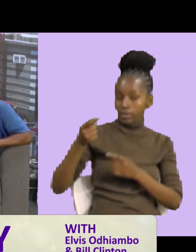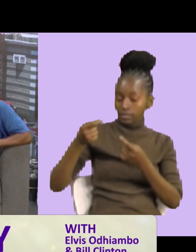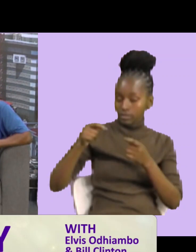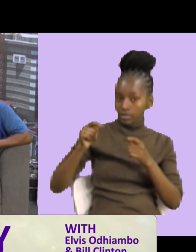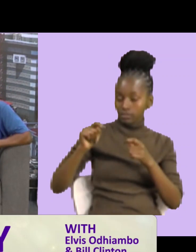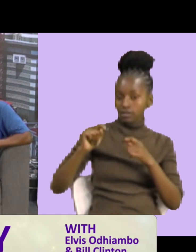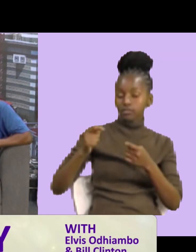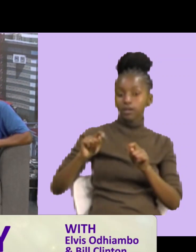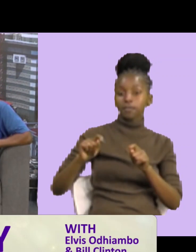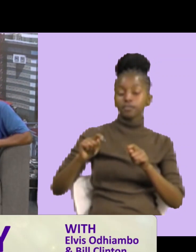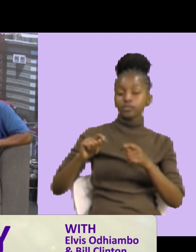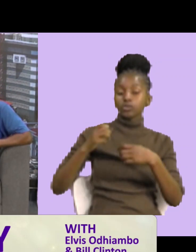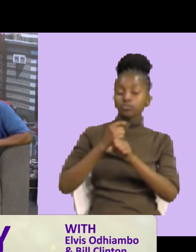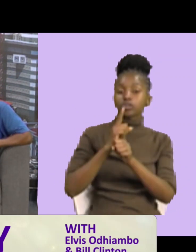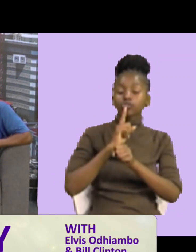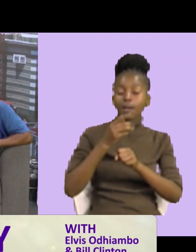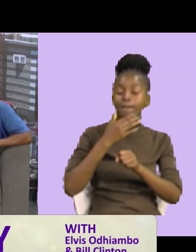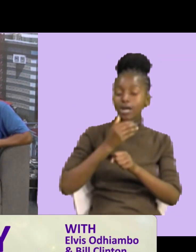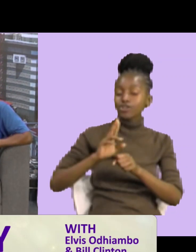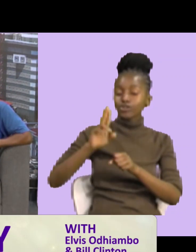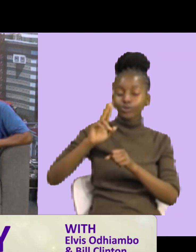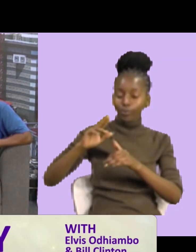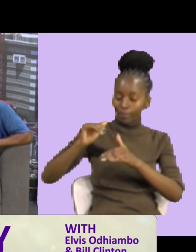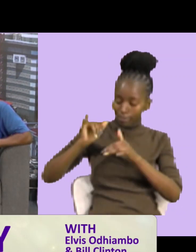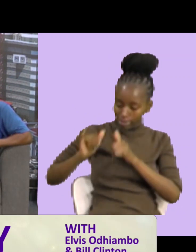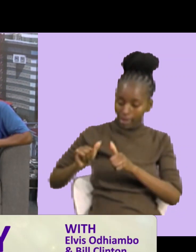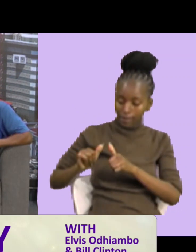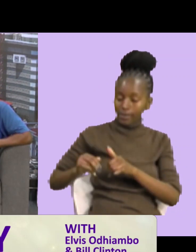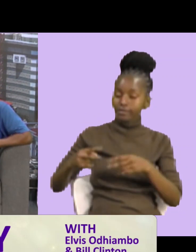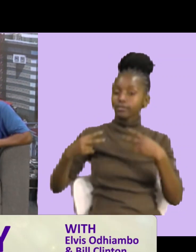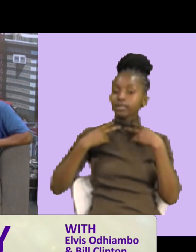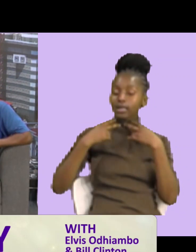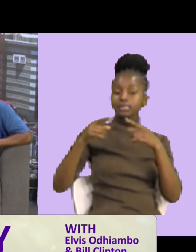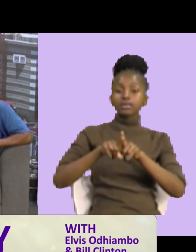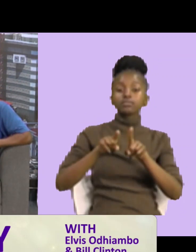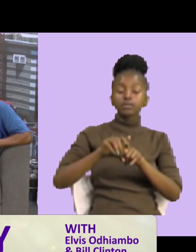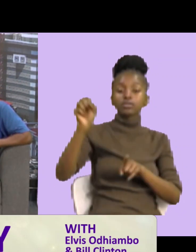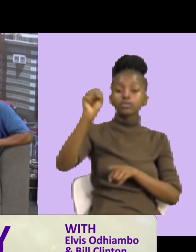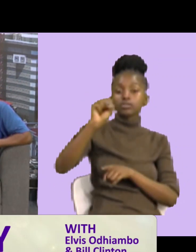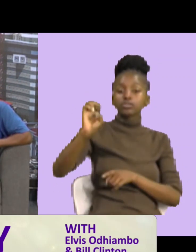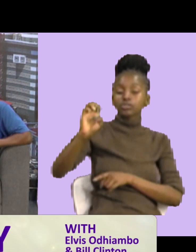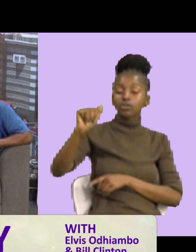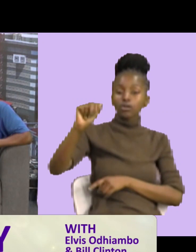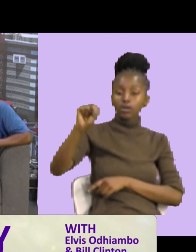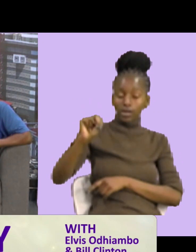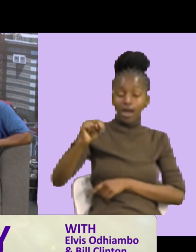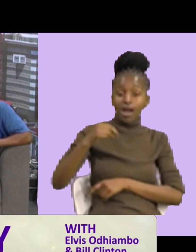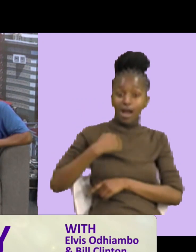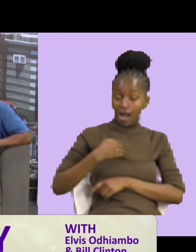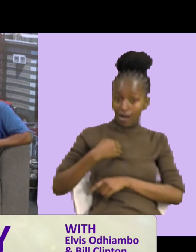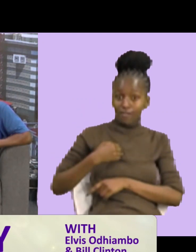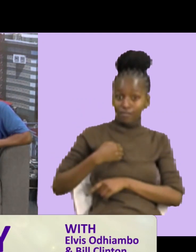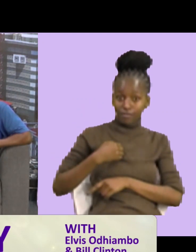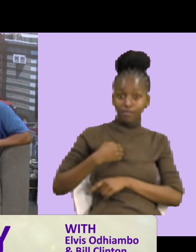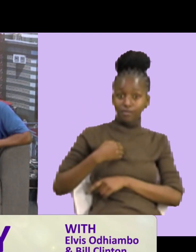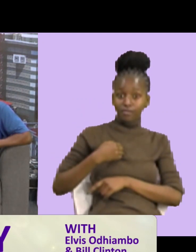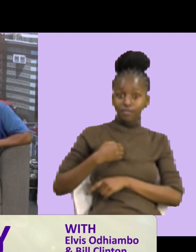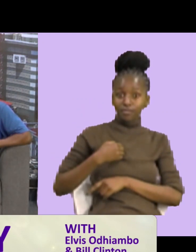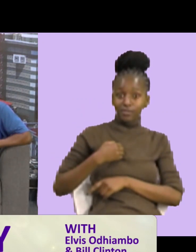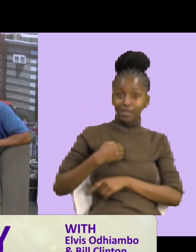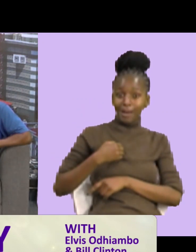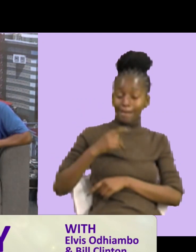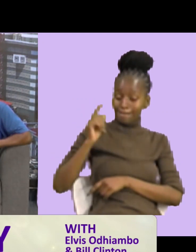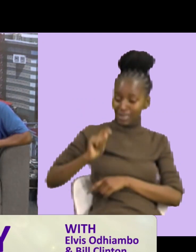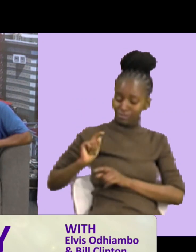Manchester United at bay. And Sean Dyche, he was really tasked in the last season. He was tasked to come into the team and get them out